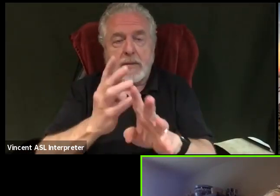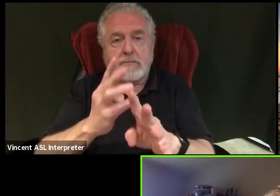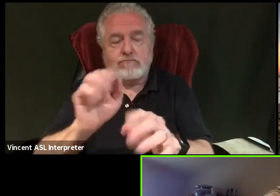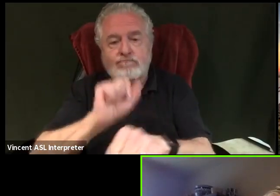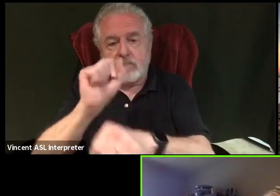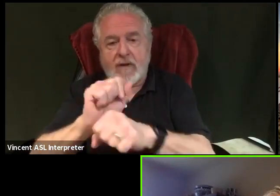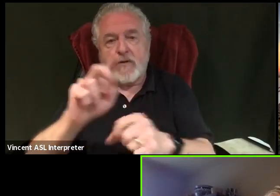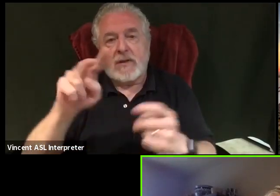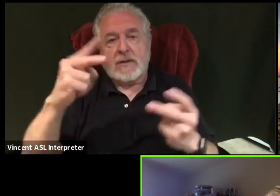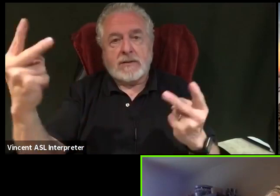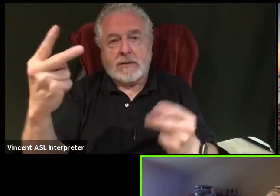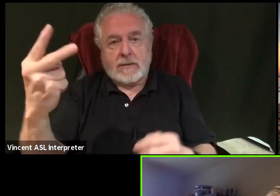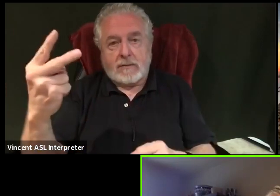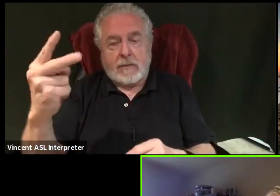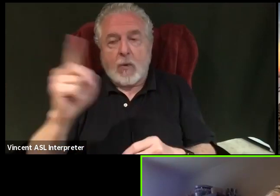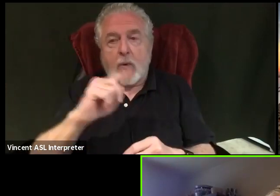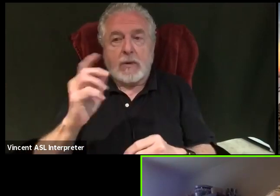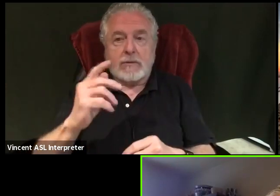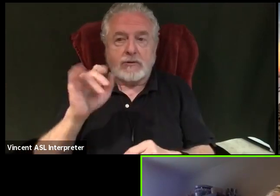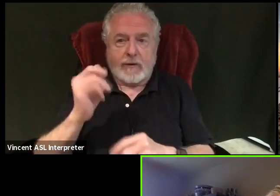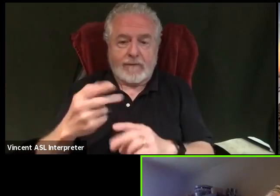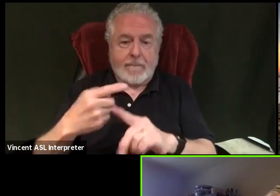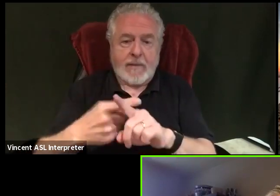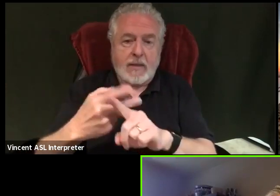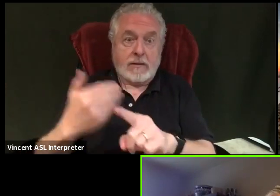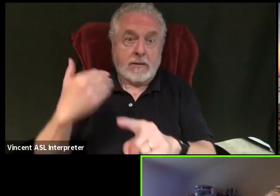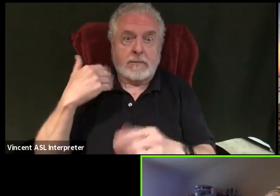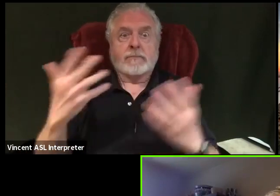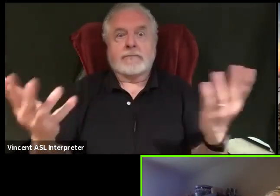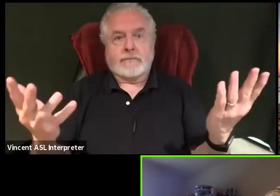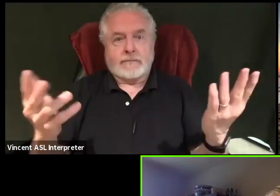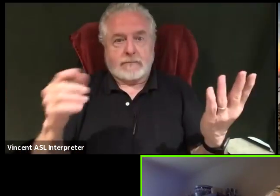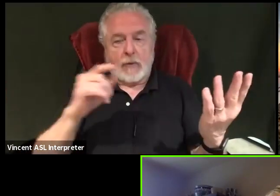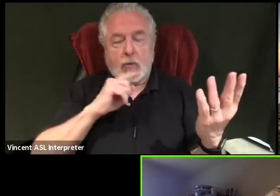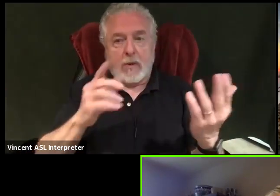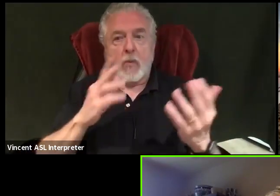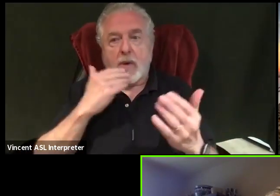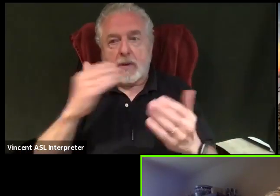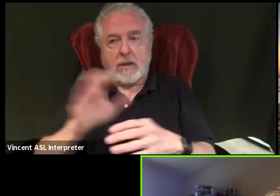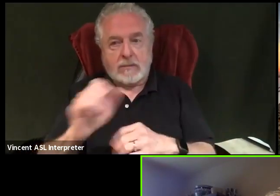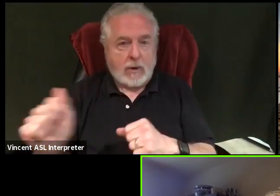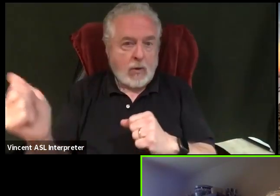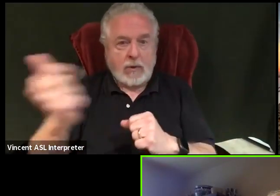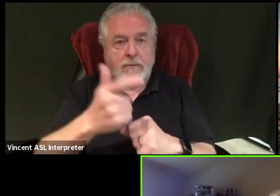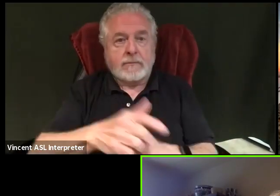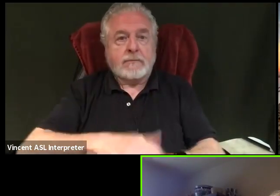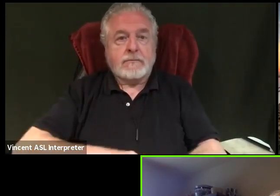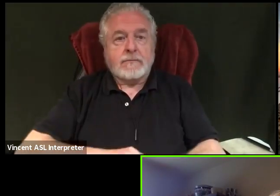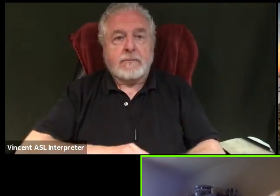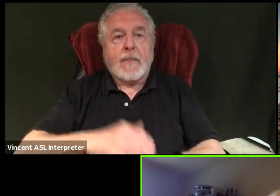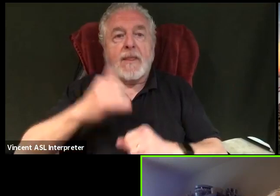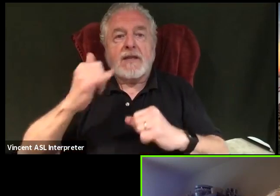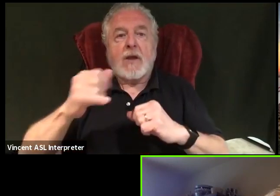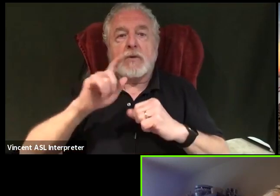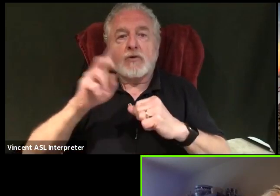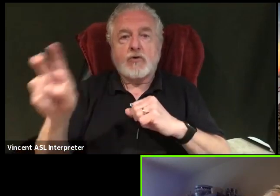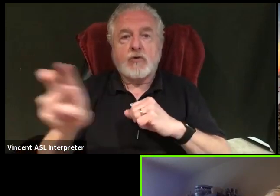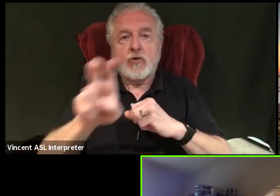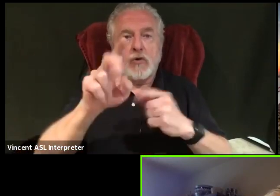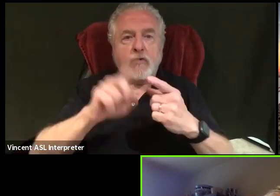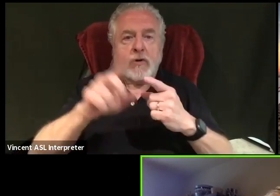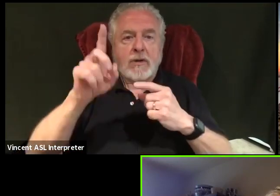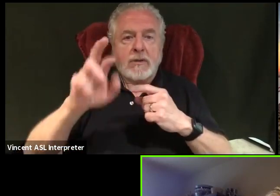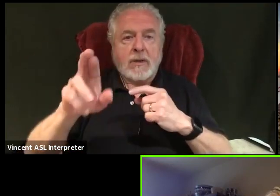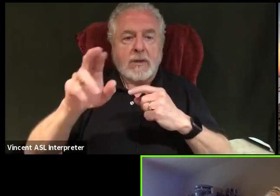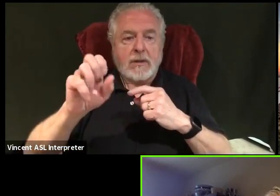second. Think about where we were just a few months ago. It's really well done, everyone. And so now I want to turn it over to